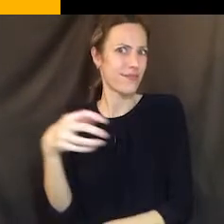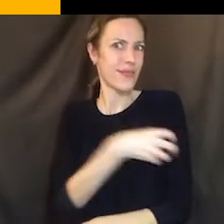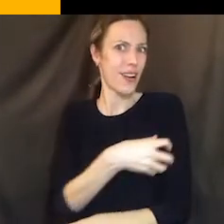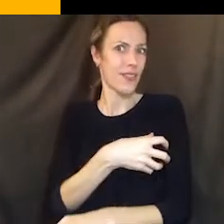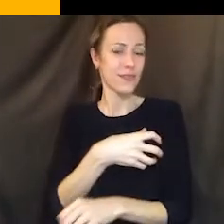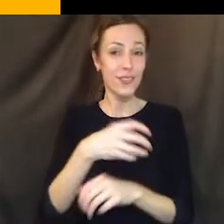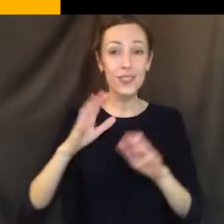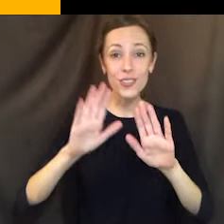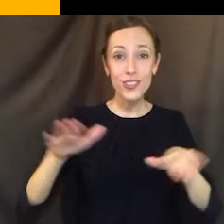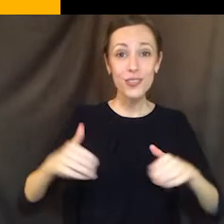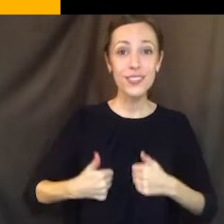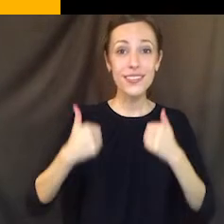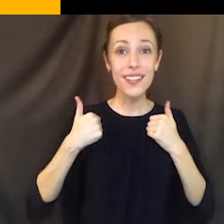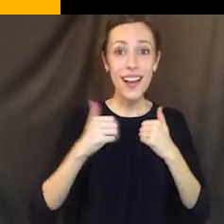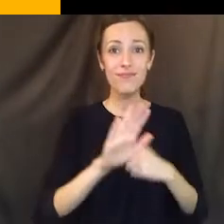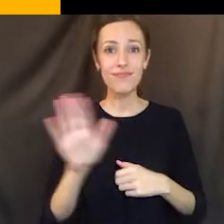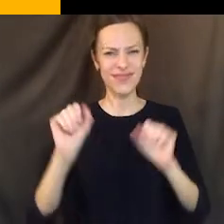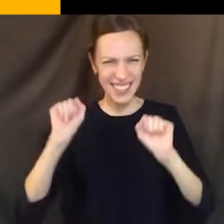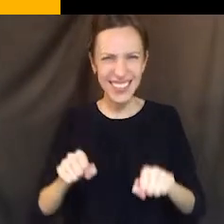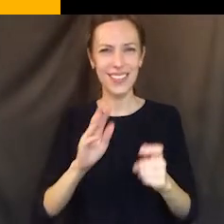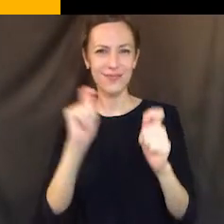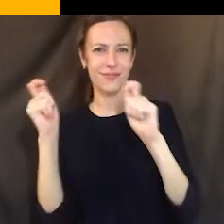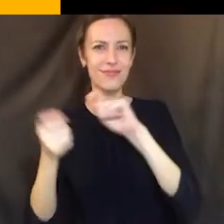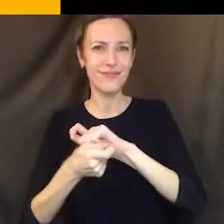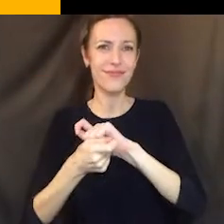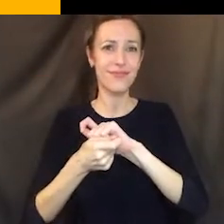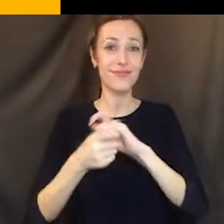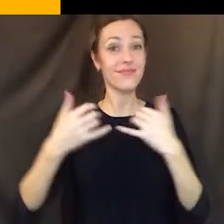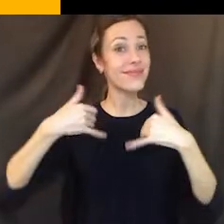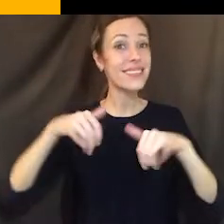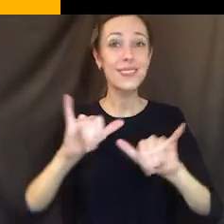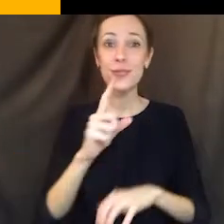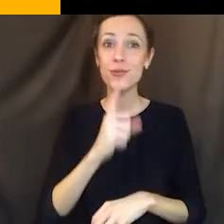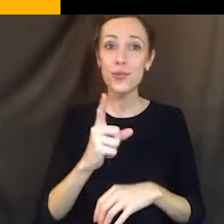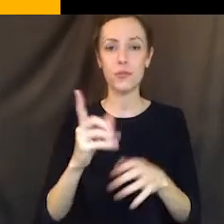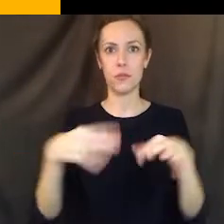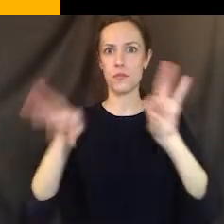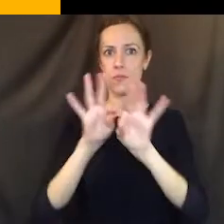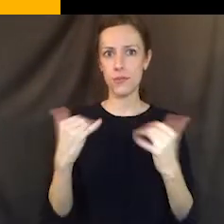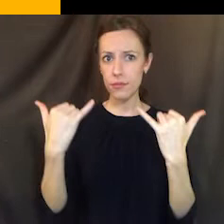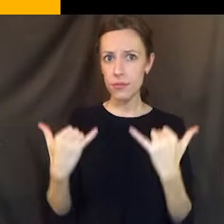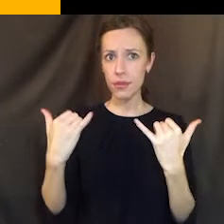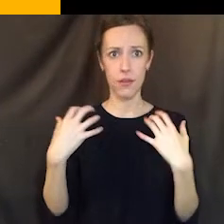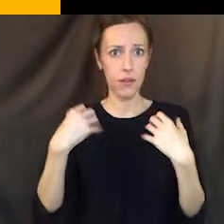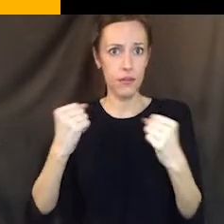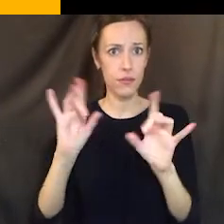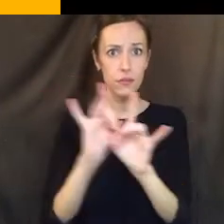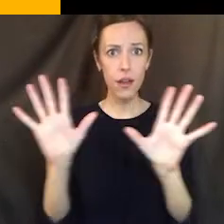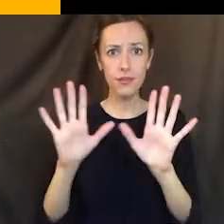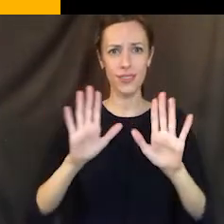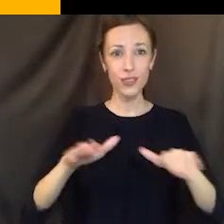during this current health crisis, where children's lives have been disrupted. We believe that play saves lives, be it in the form of